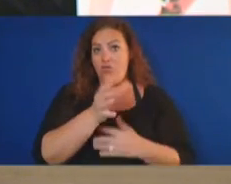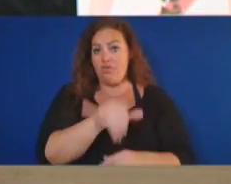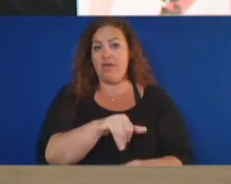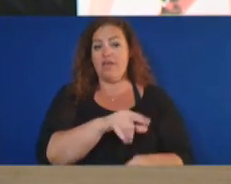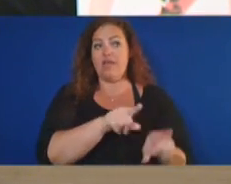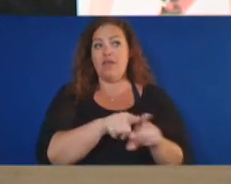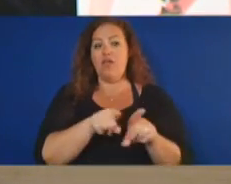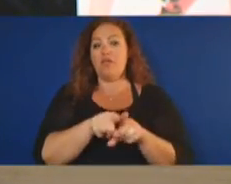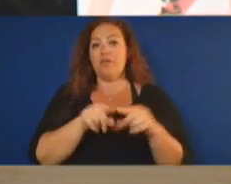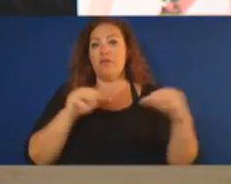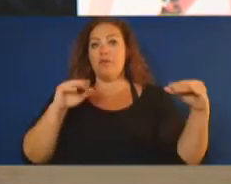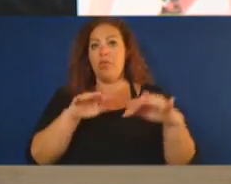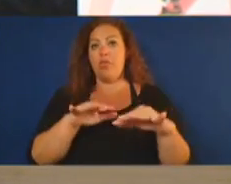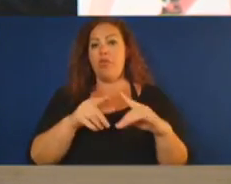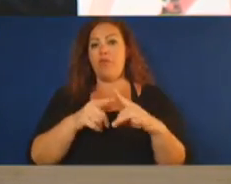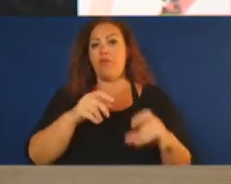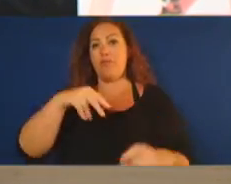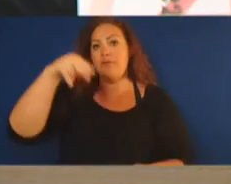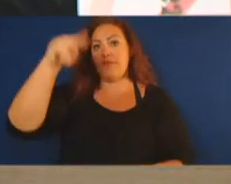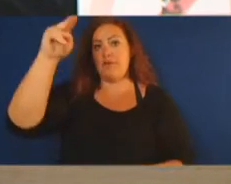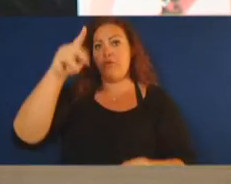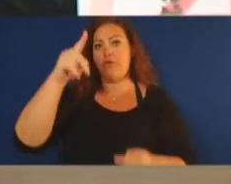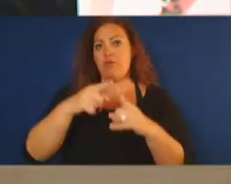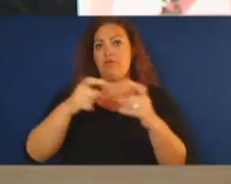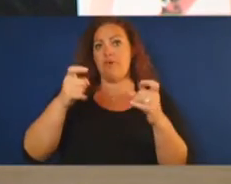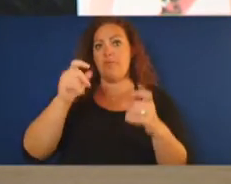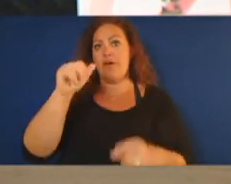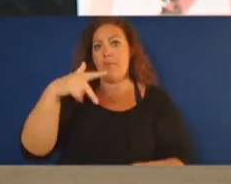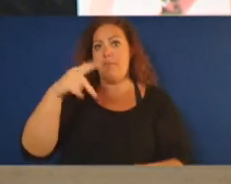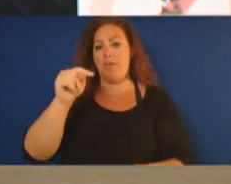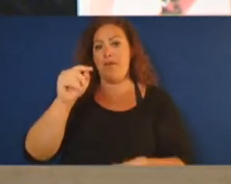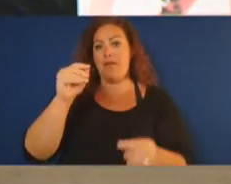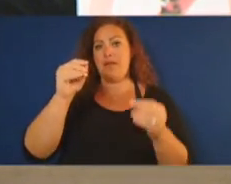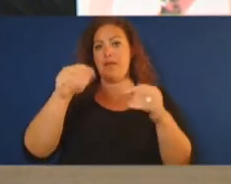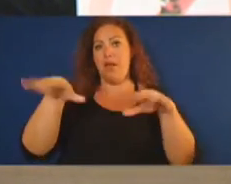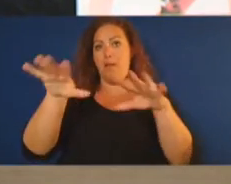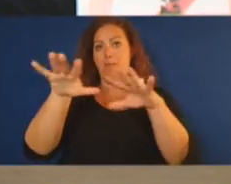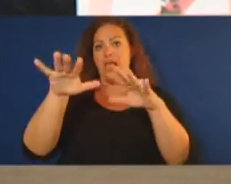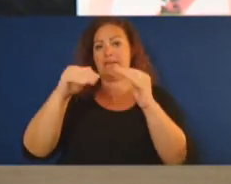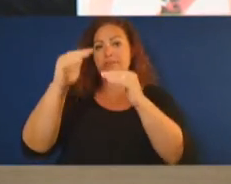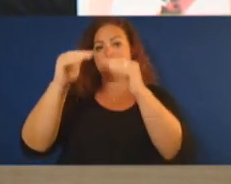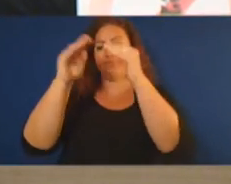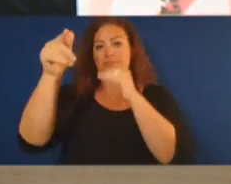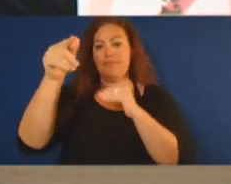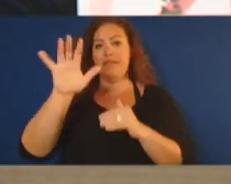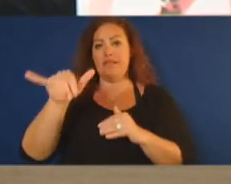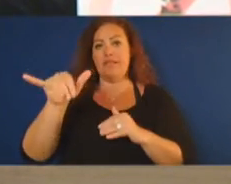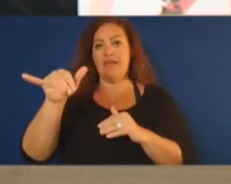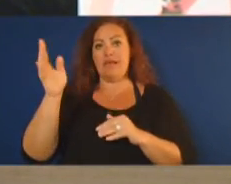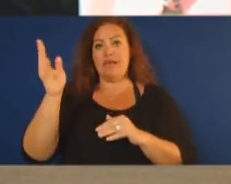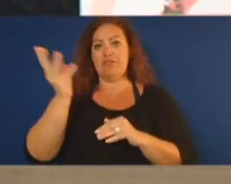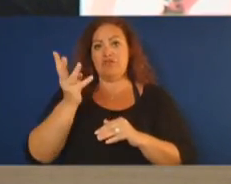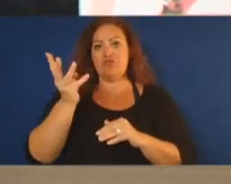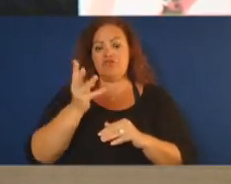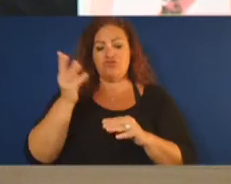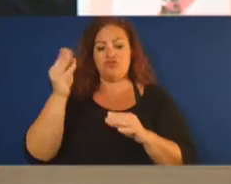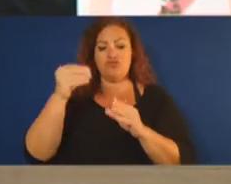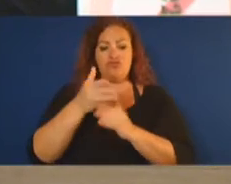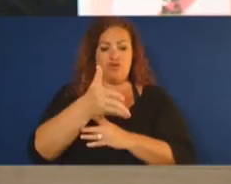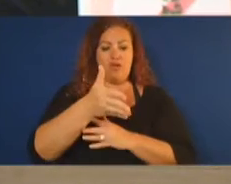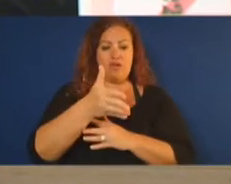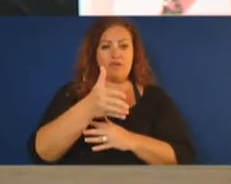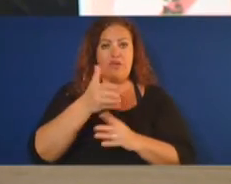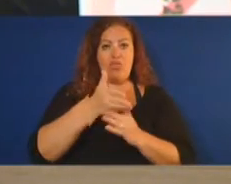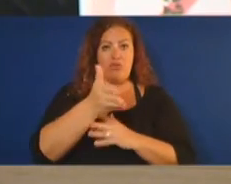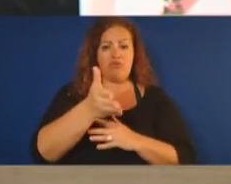from the north from the property complex for the apartment complex um which drains through the site uh so they will have